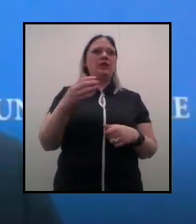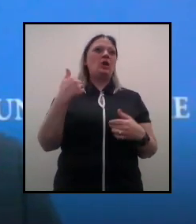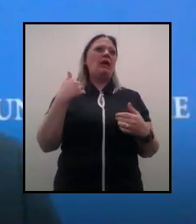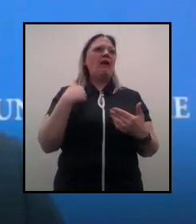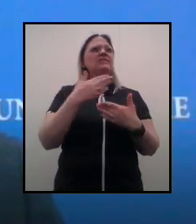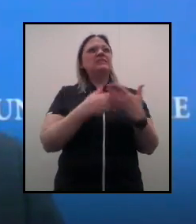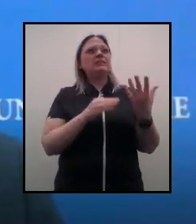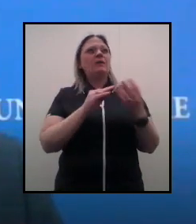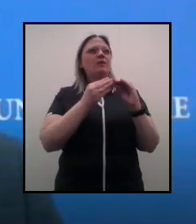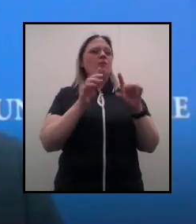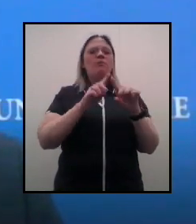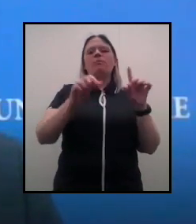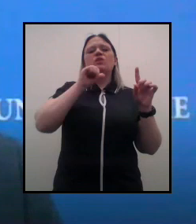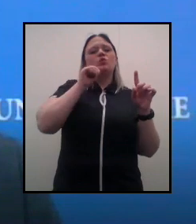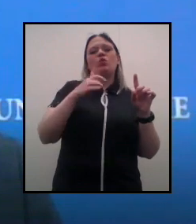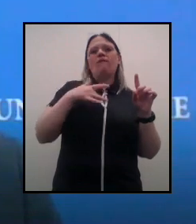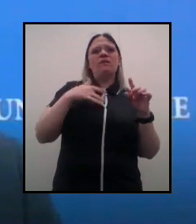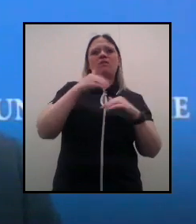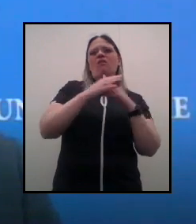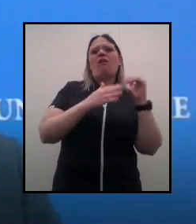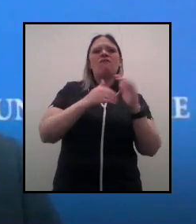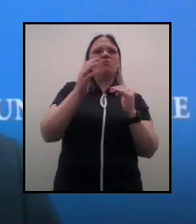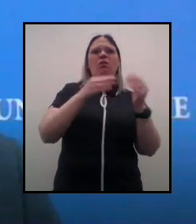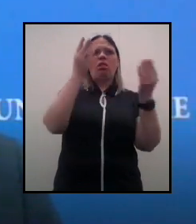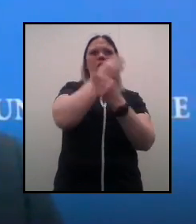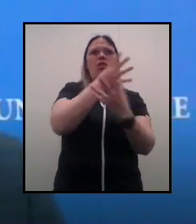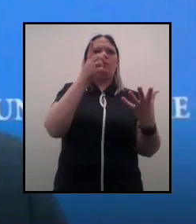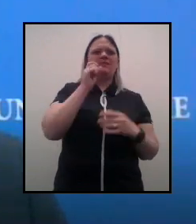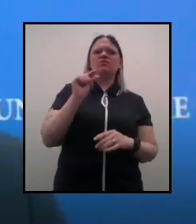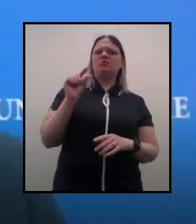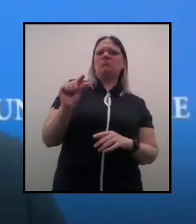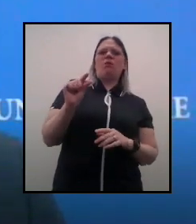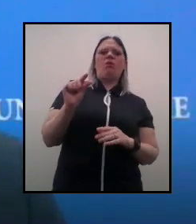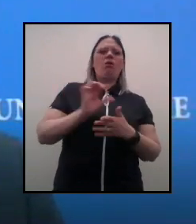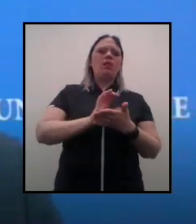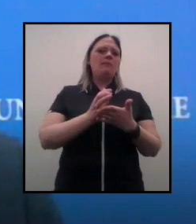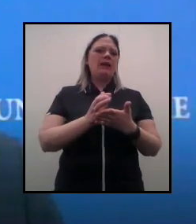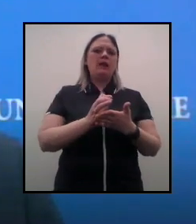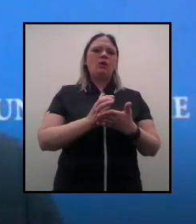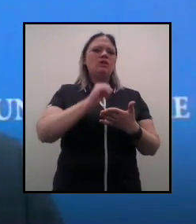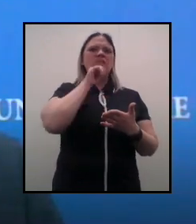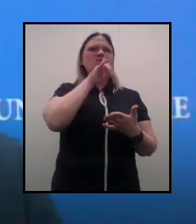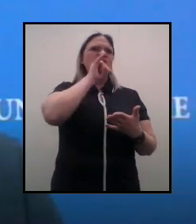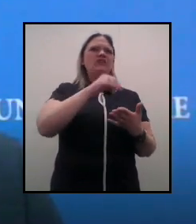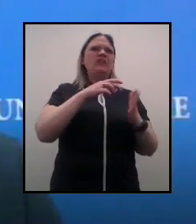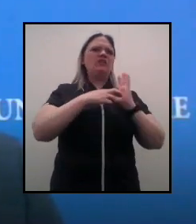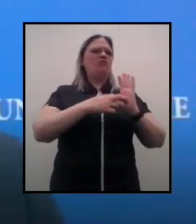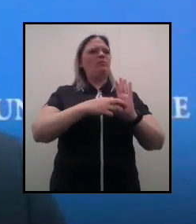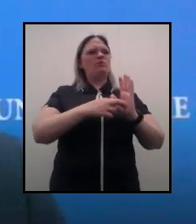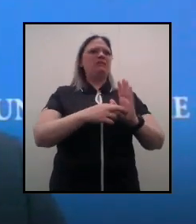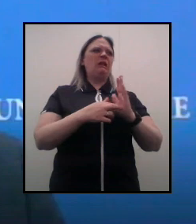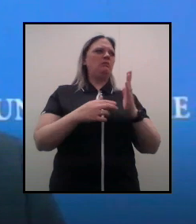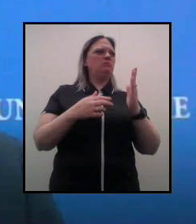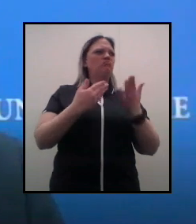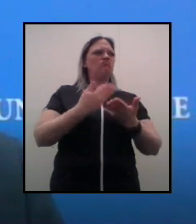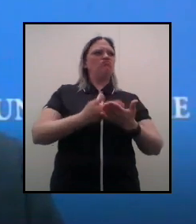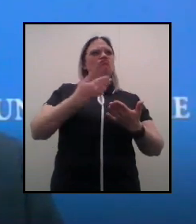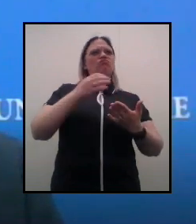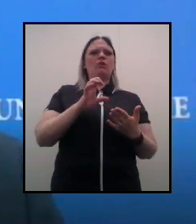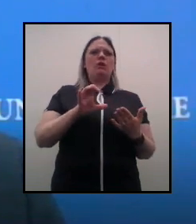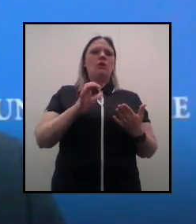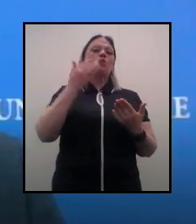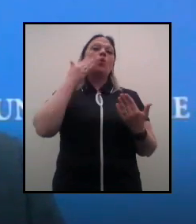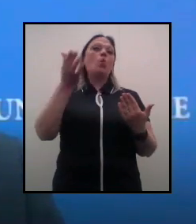feel comfortable putting it out right now because it's such a small amount and is not really representative of Erie County. We don't know where it's coming